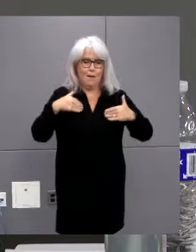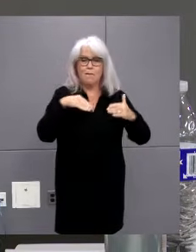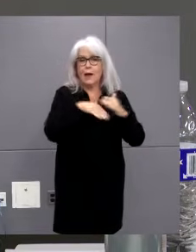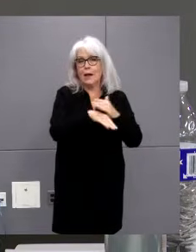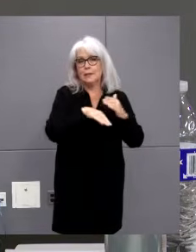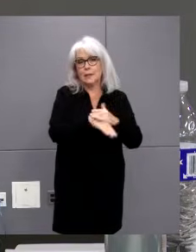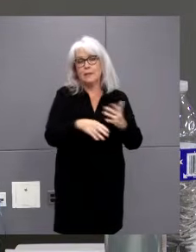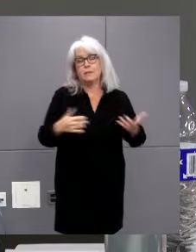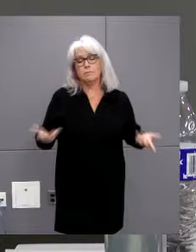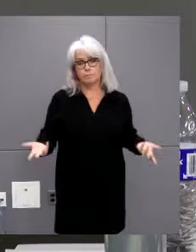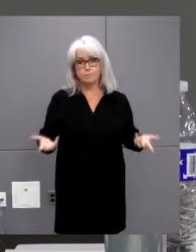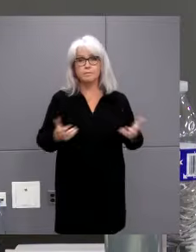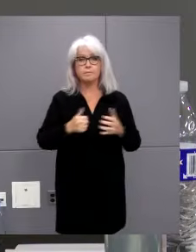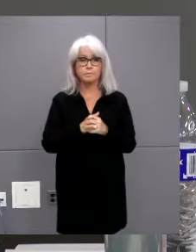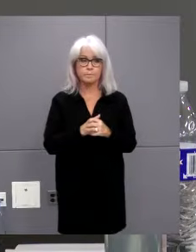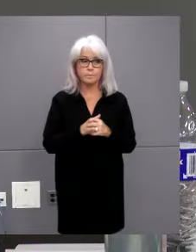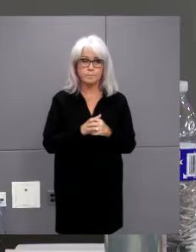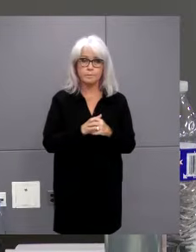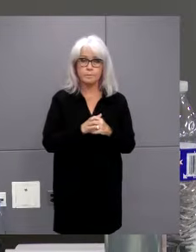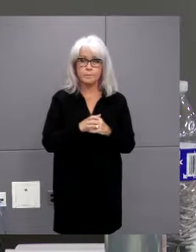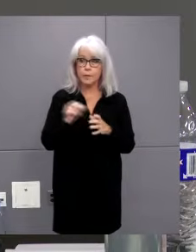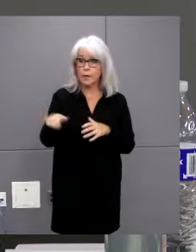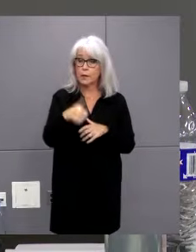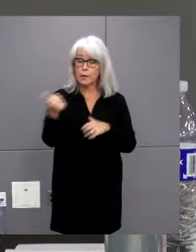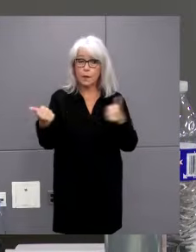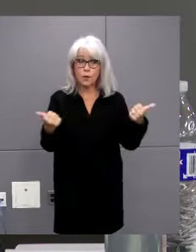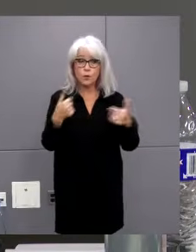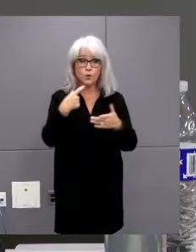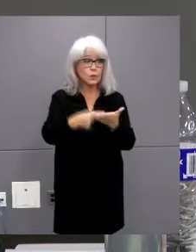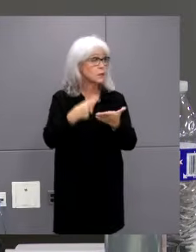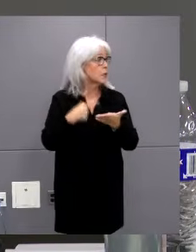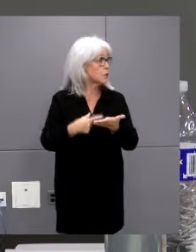So, that being said, is there any other discussion?